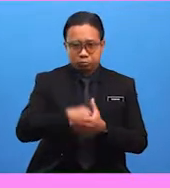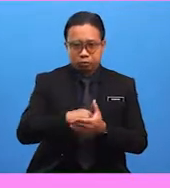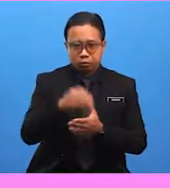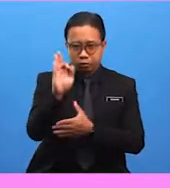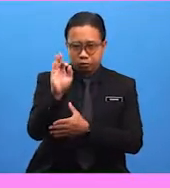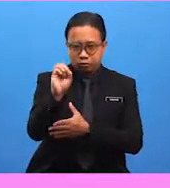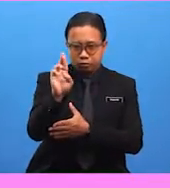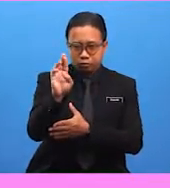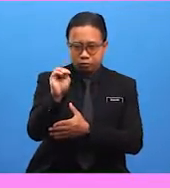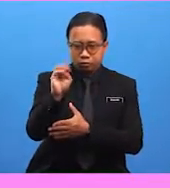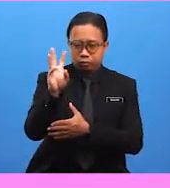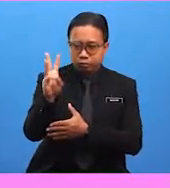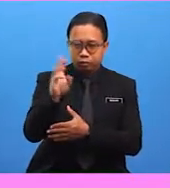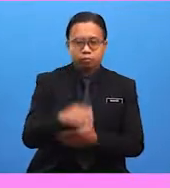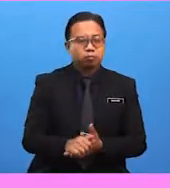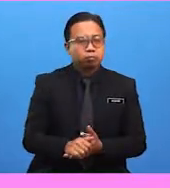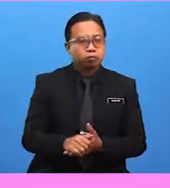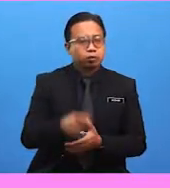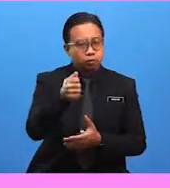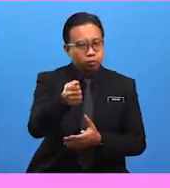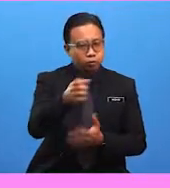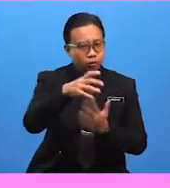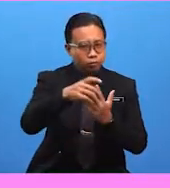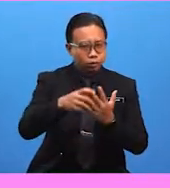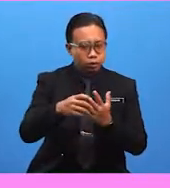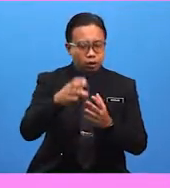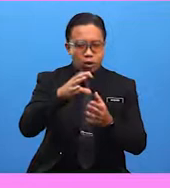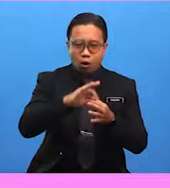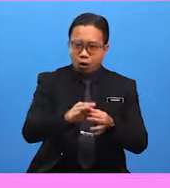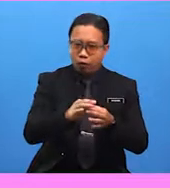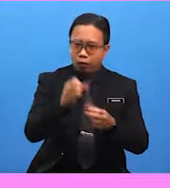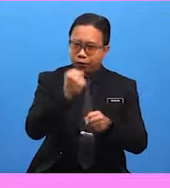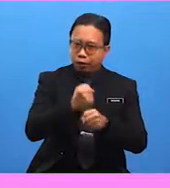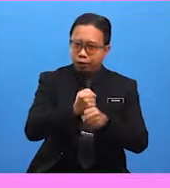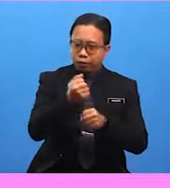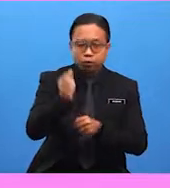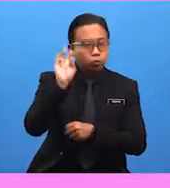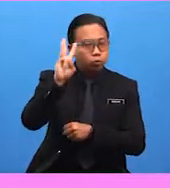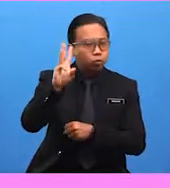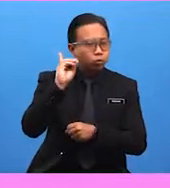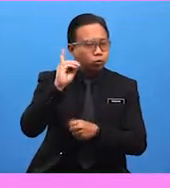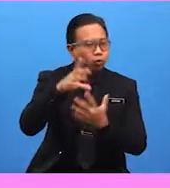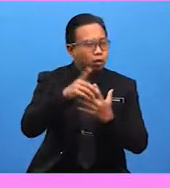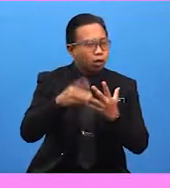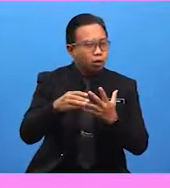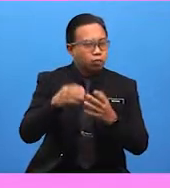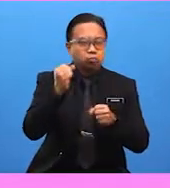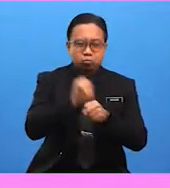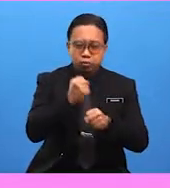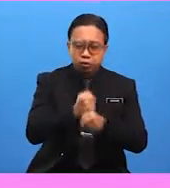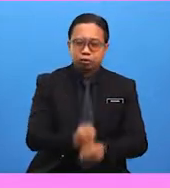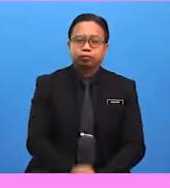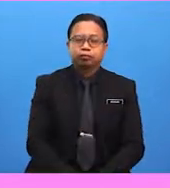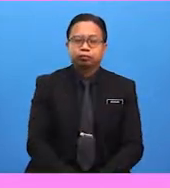you must first decide on a career field you would like to pursue. This